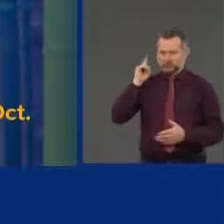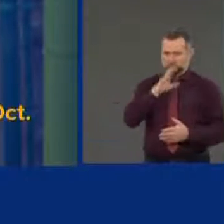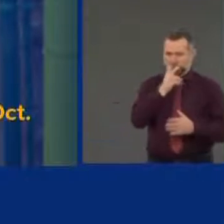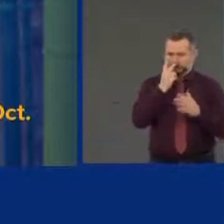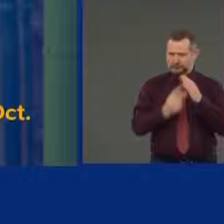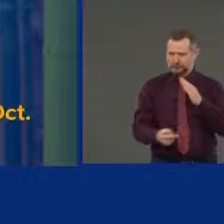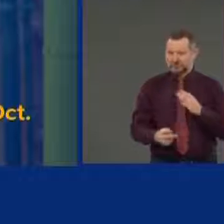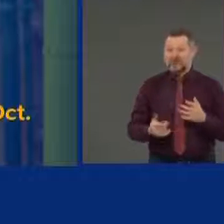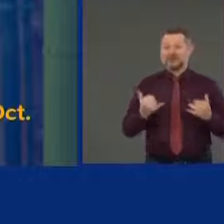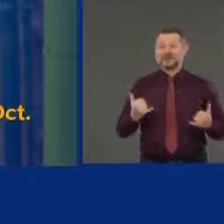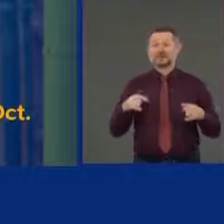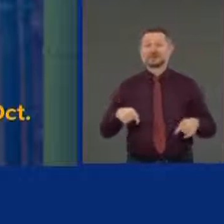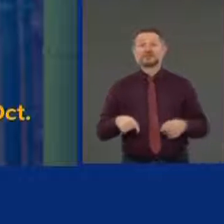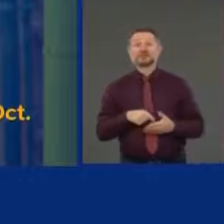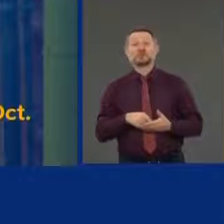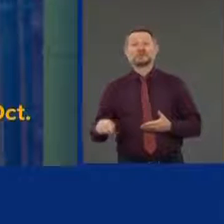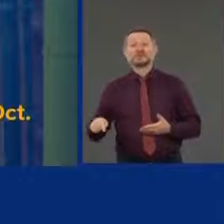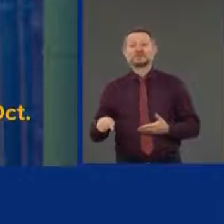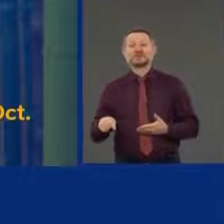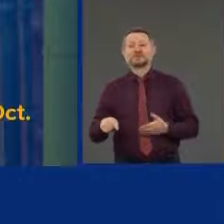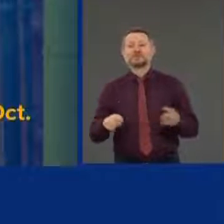This week,